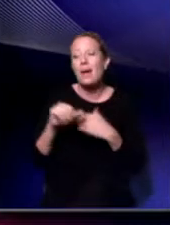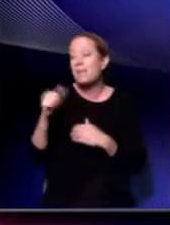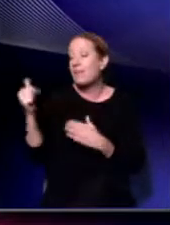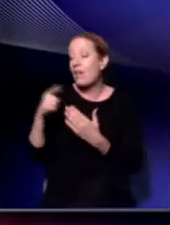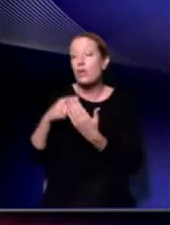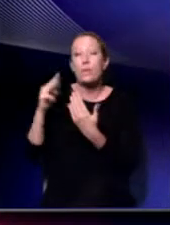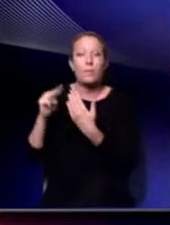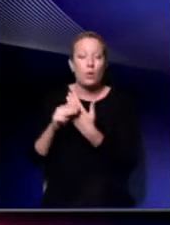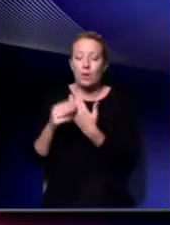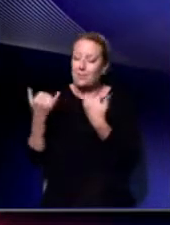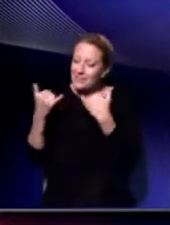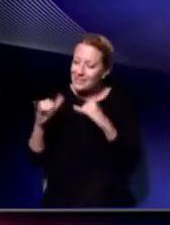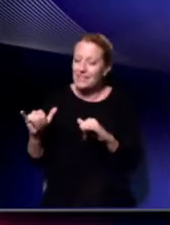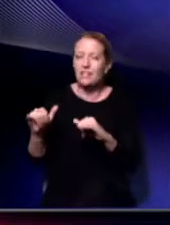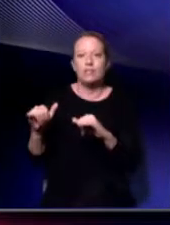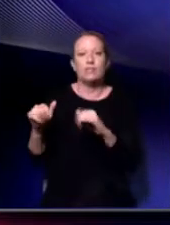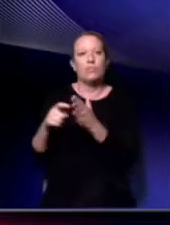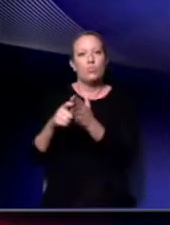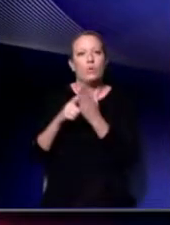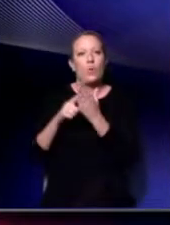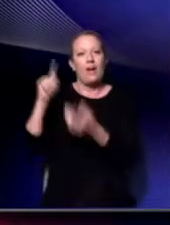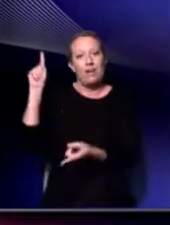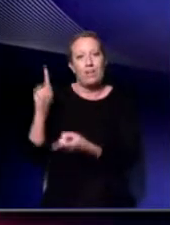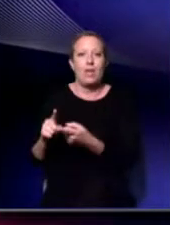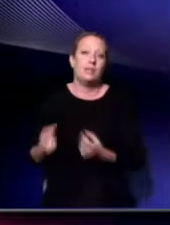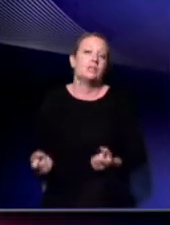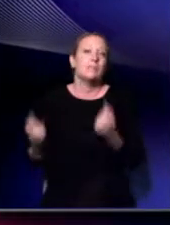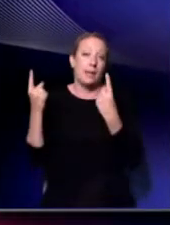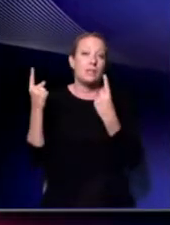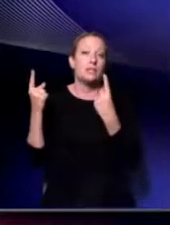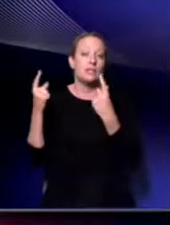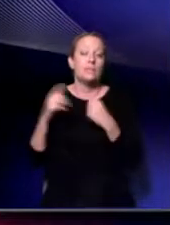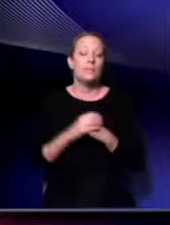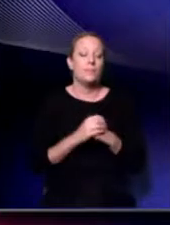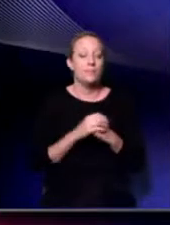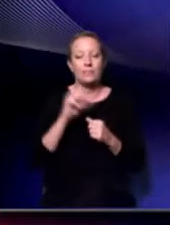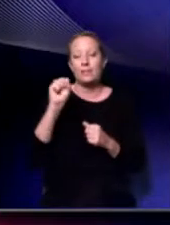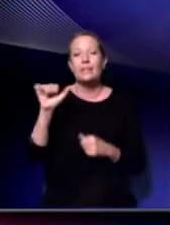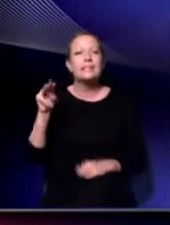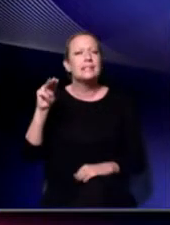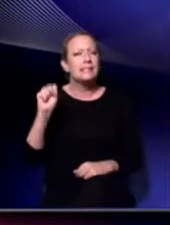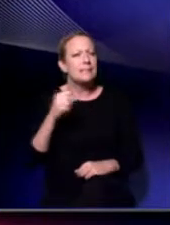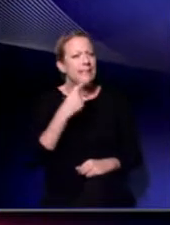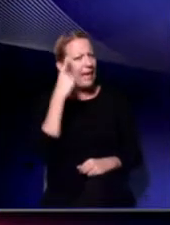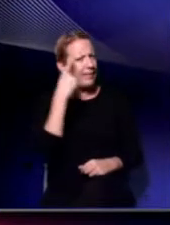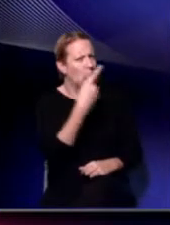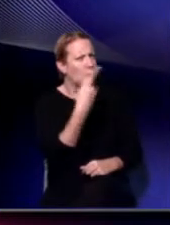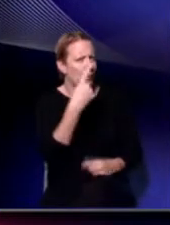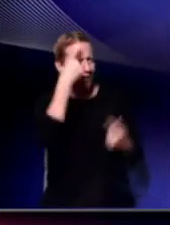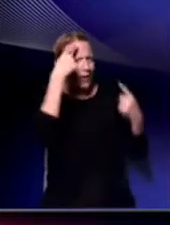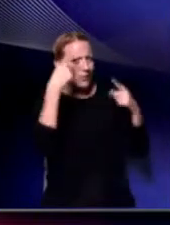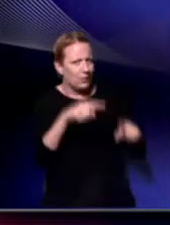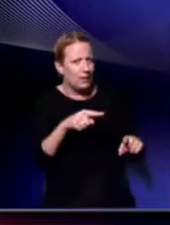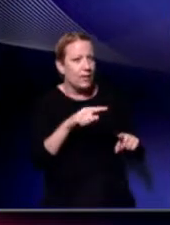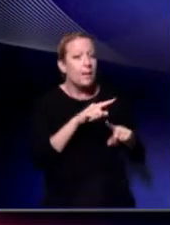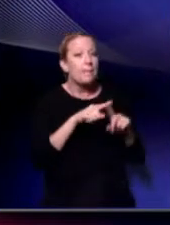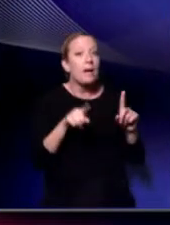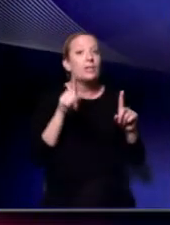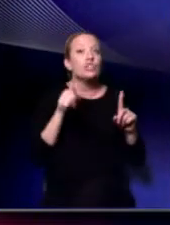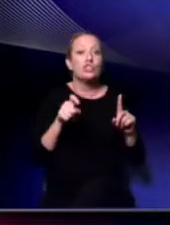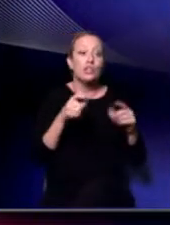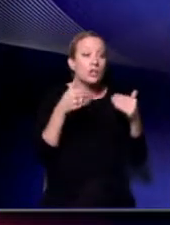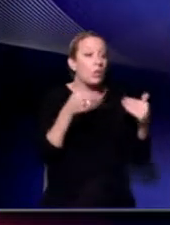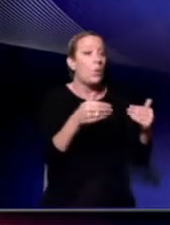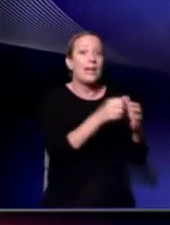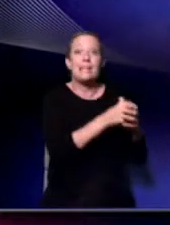go through some reduction in expenditures. No, I think we're in agreement. The issue is if we should expand no